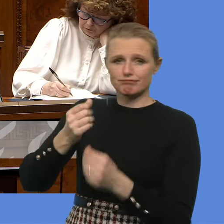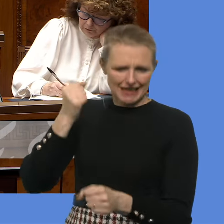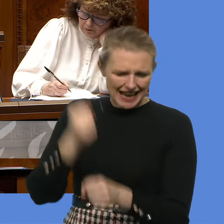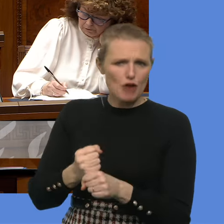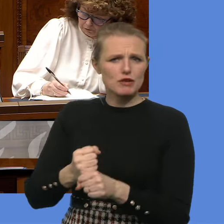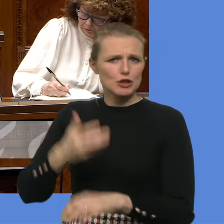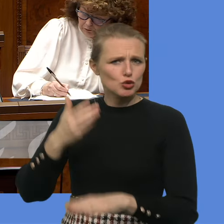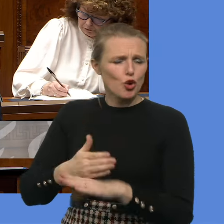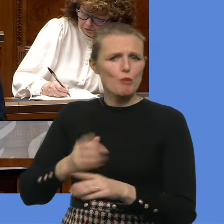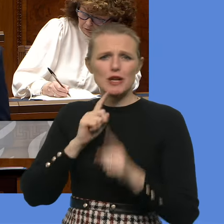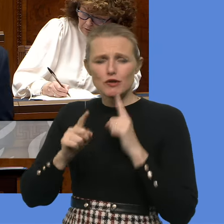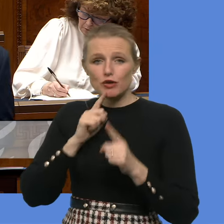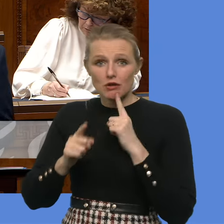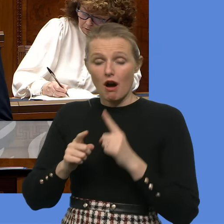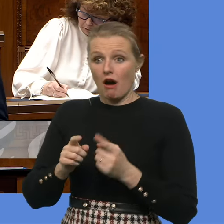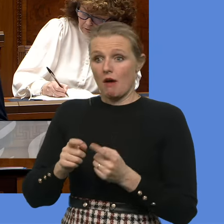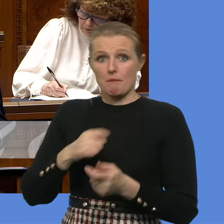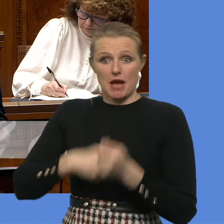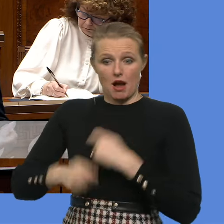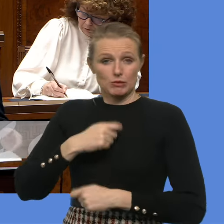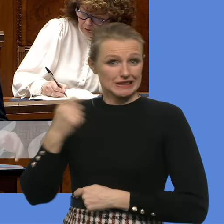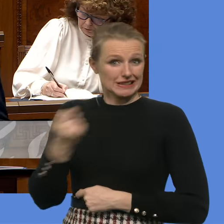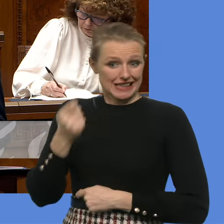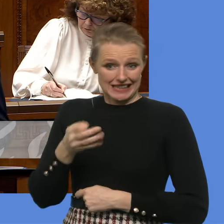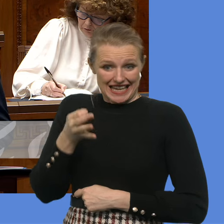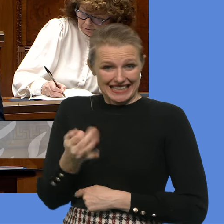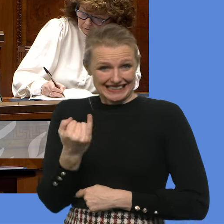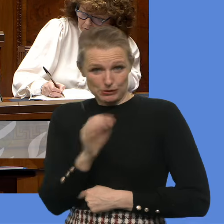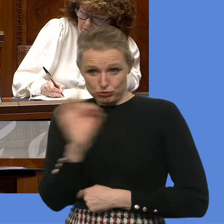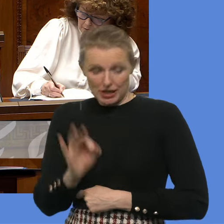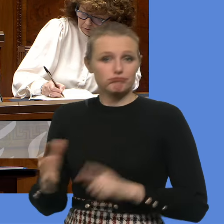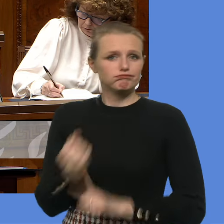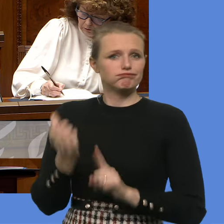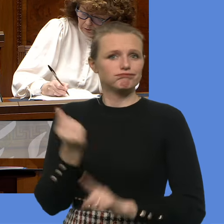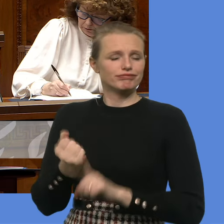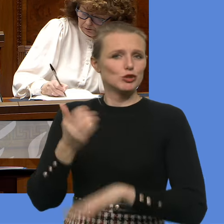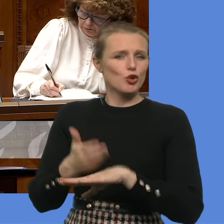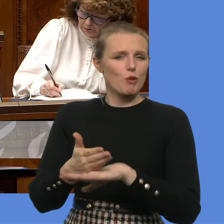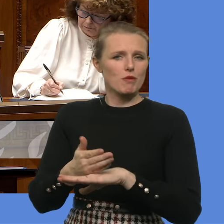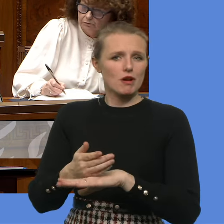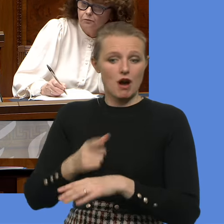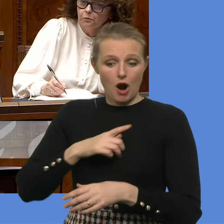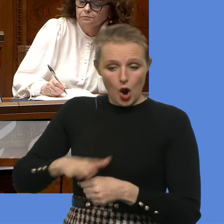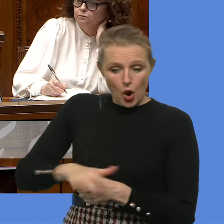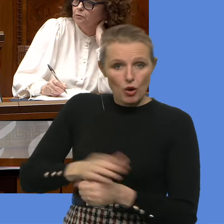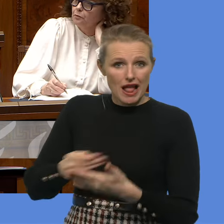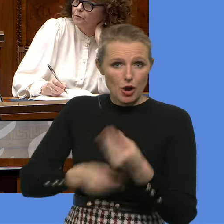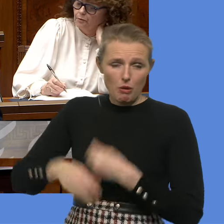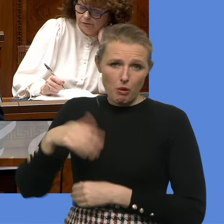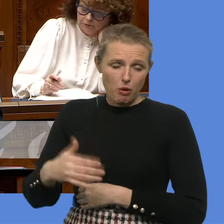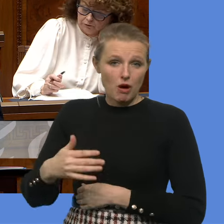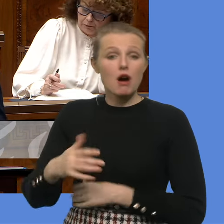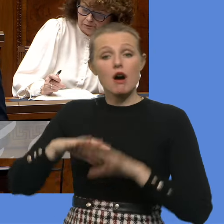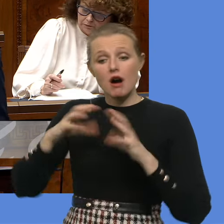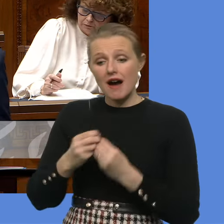2,500 gaining employment, a success rate of 86%. This has been a success for the local economy, with starting salaries totaling